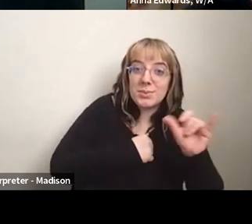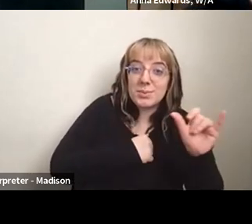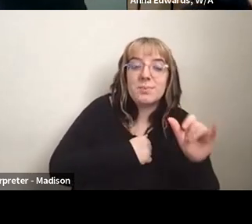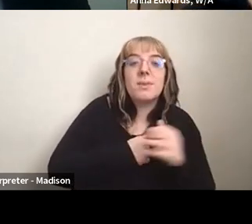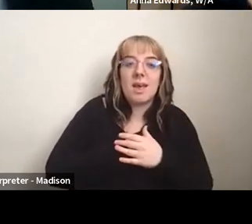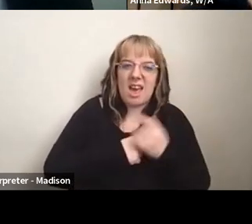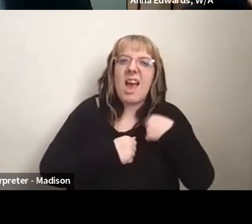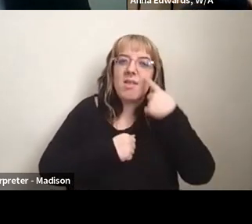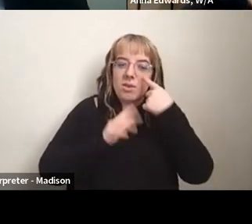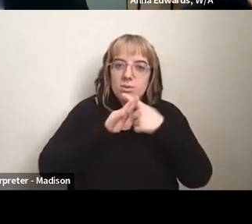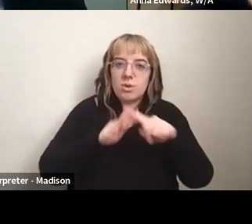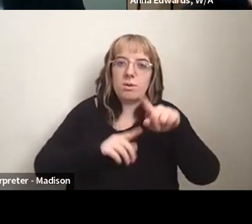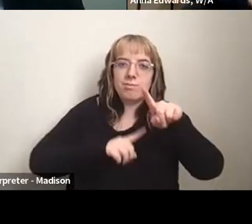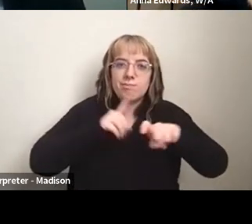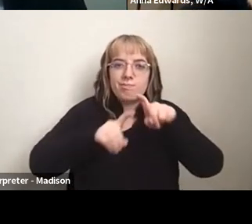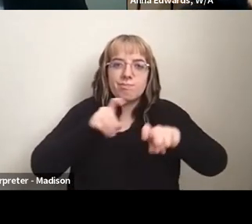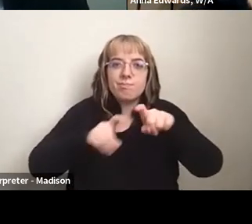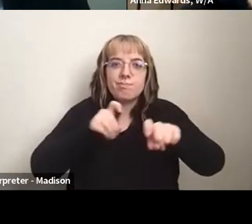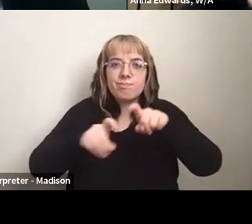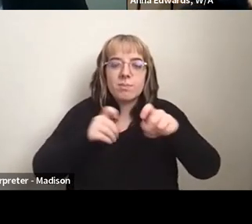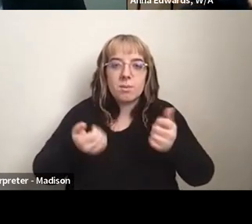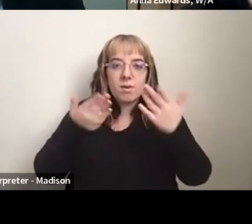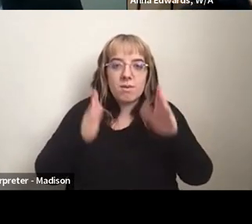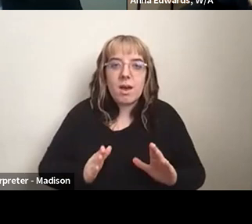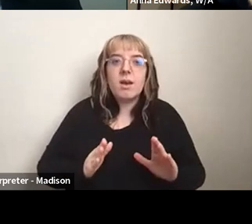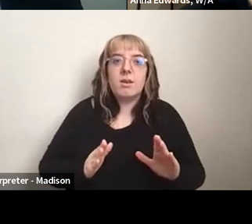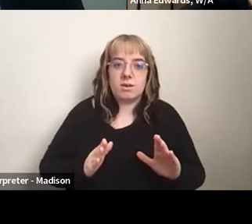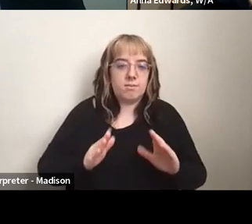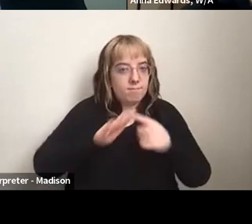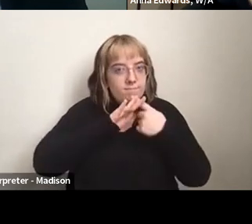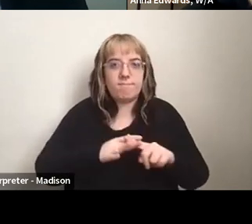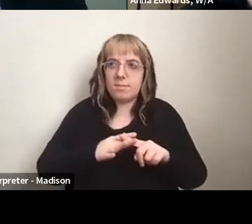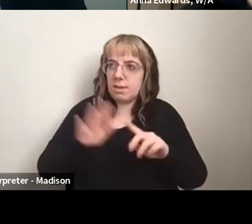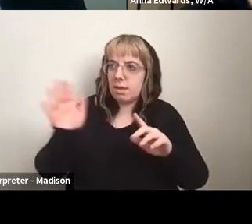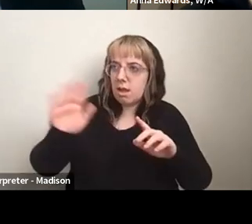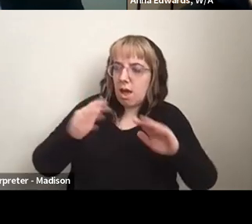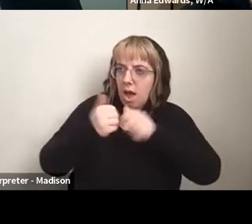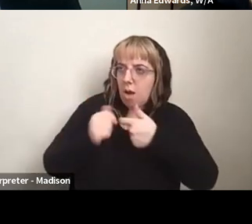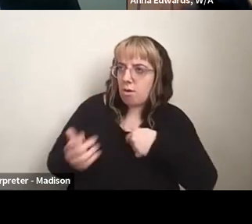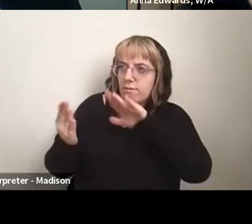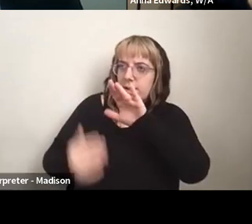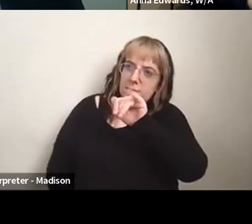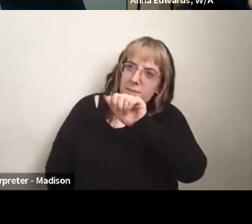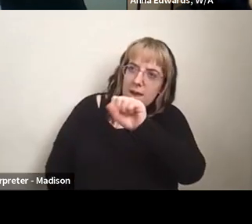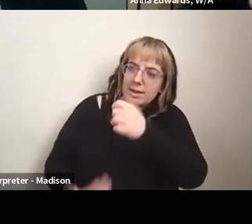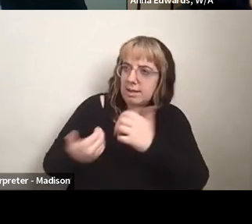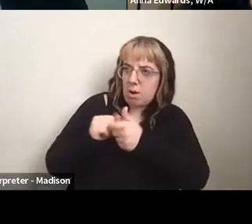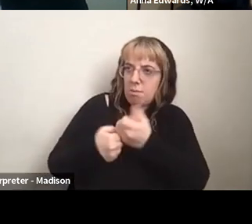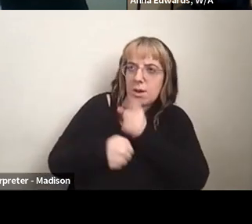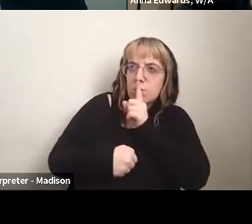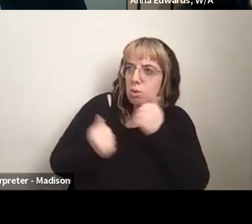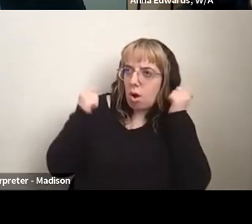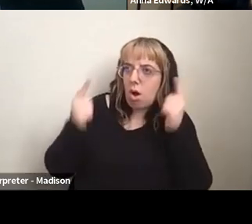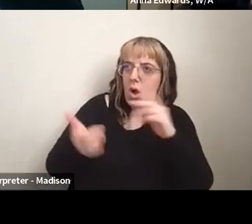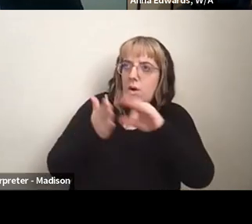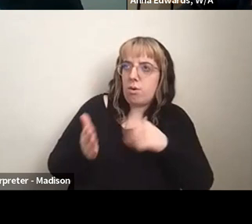have started asking providers that on the outset, how do you address bias? How do you ensure all of our learners are reflected, which I think